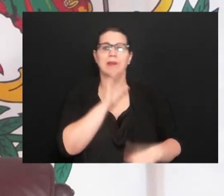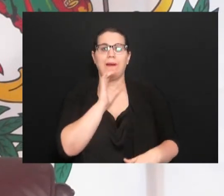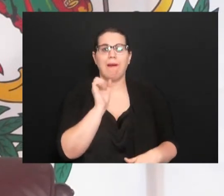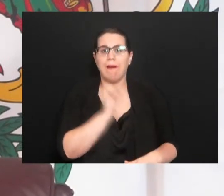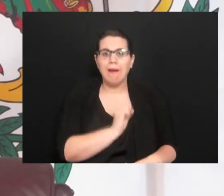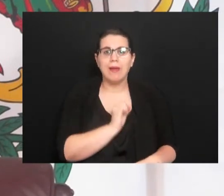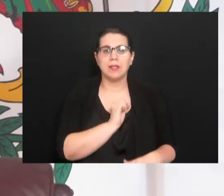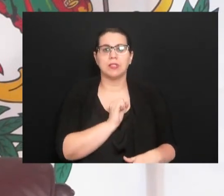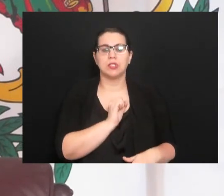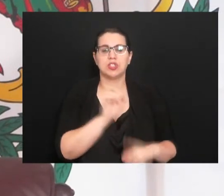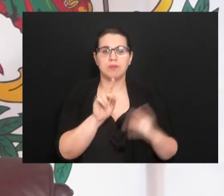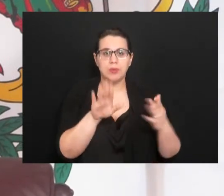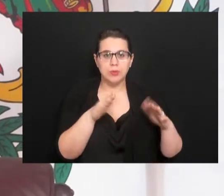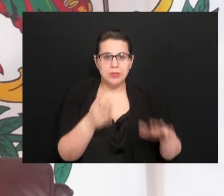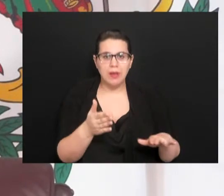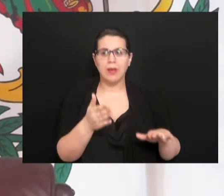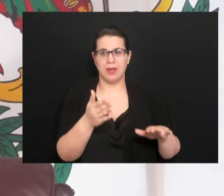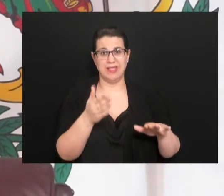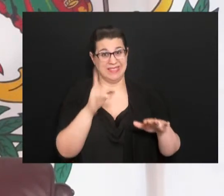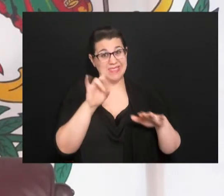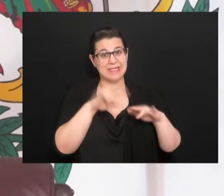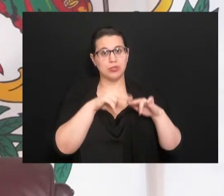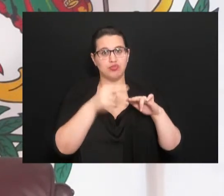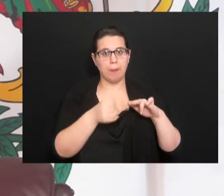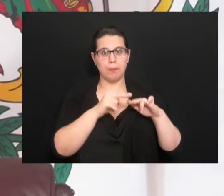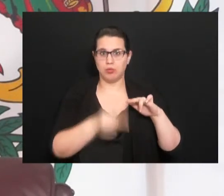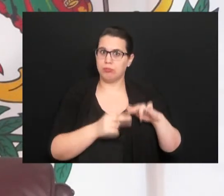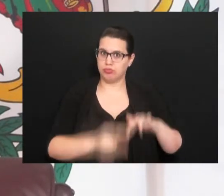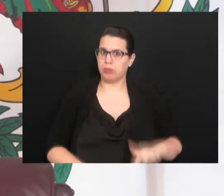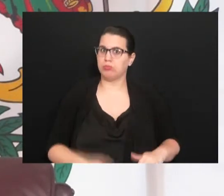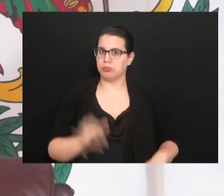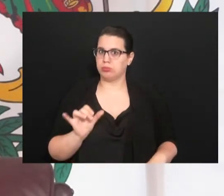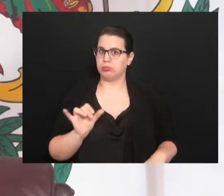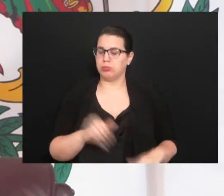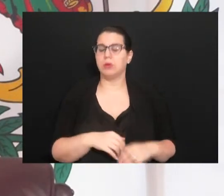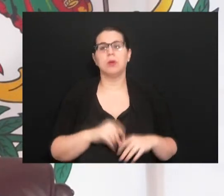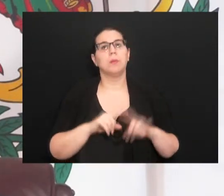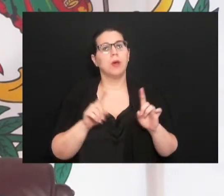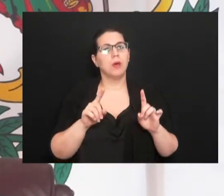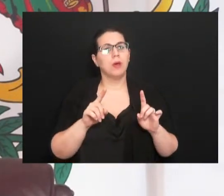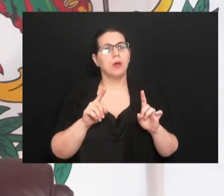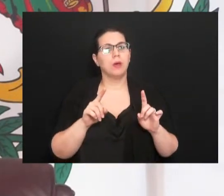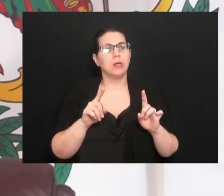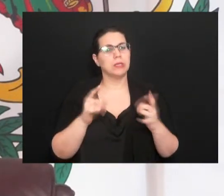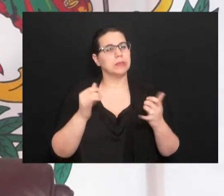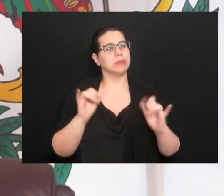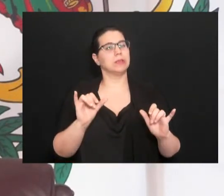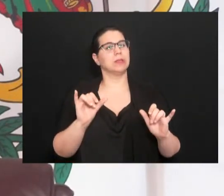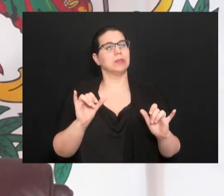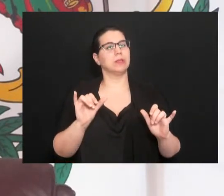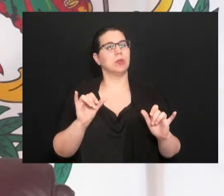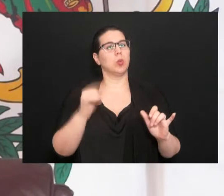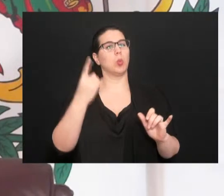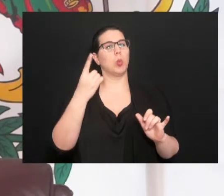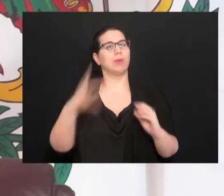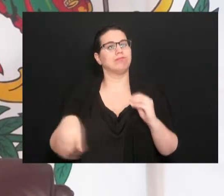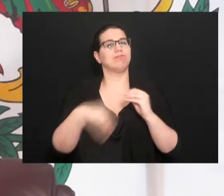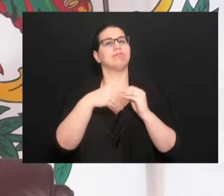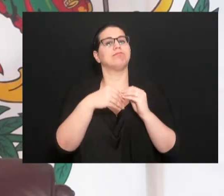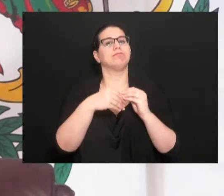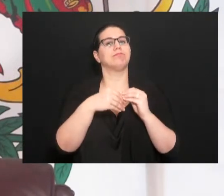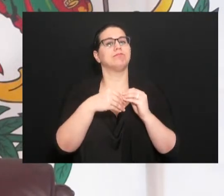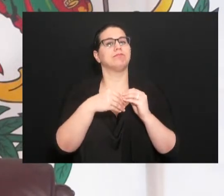folks we're losing has dropped dramatically. But with all of that, I would just say just one thing.